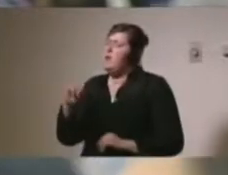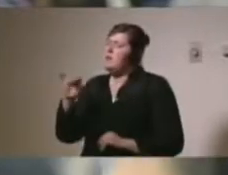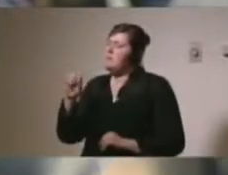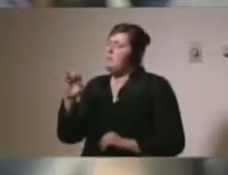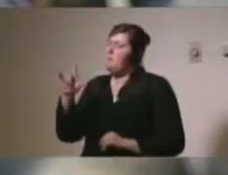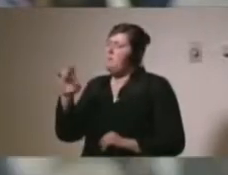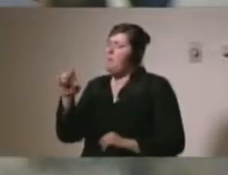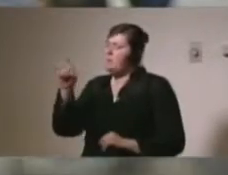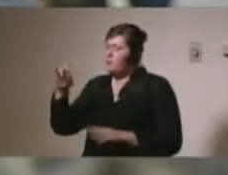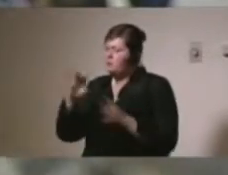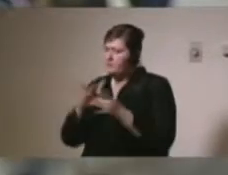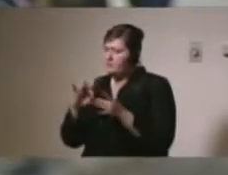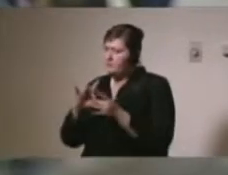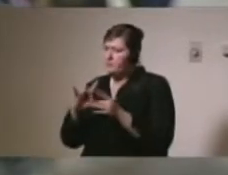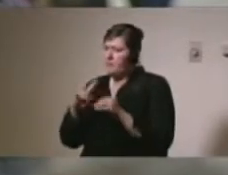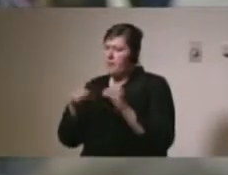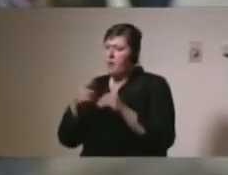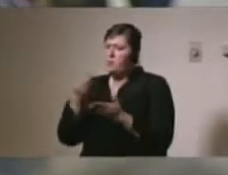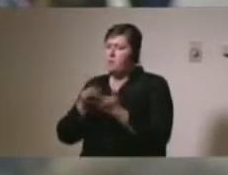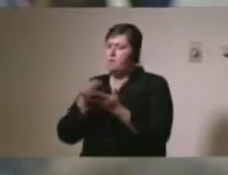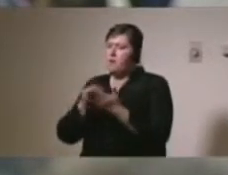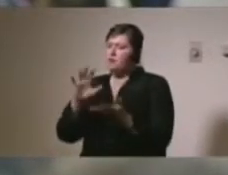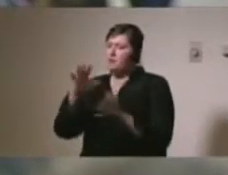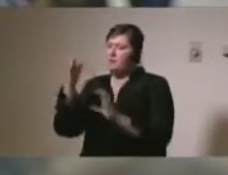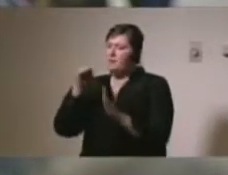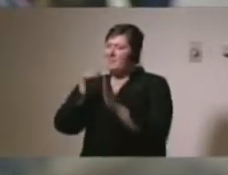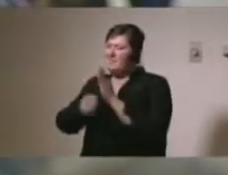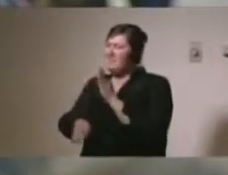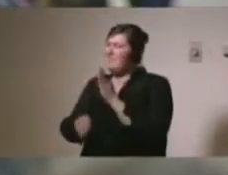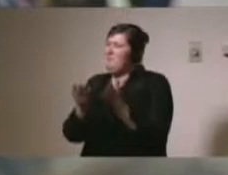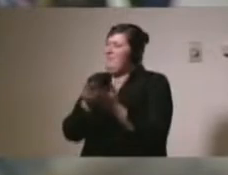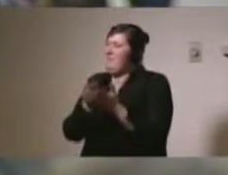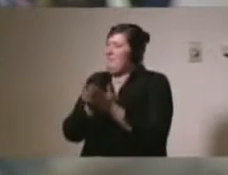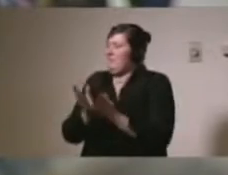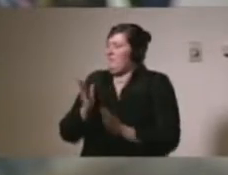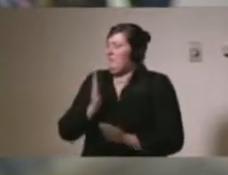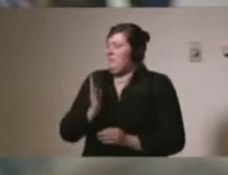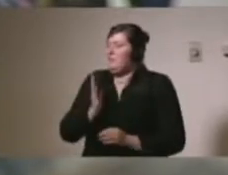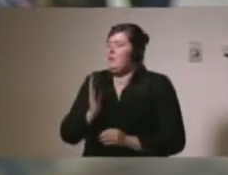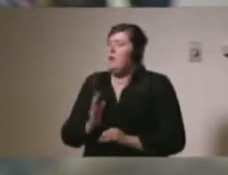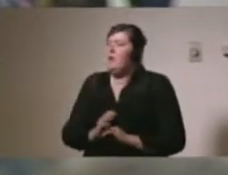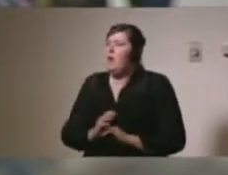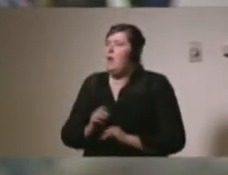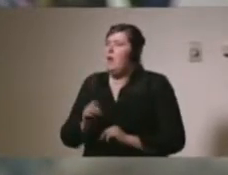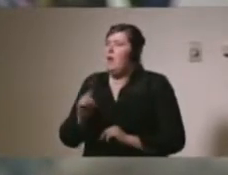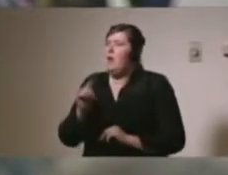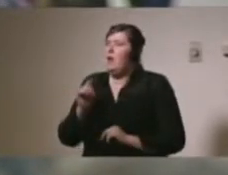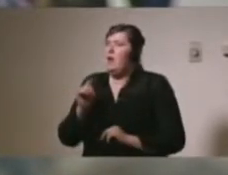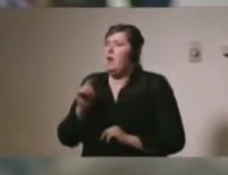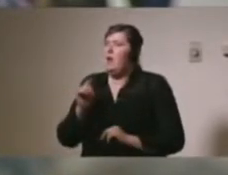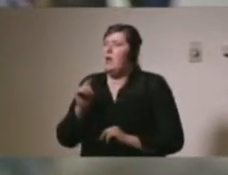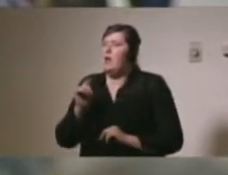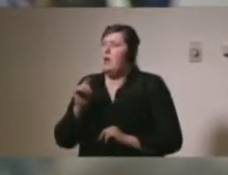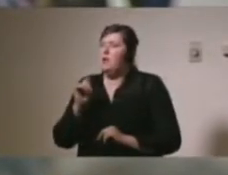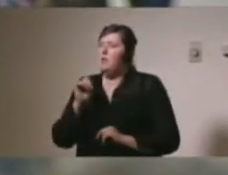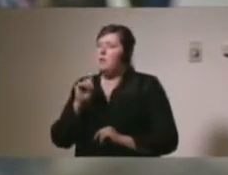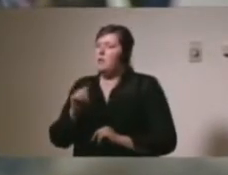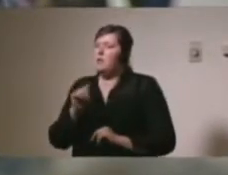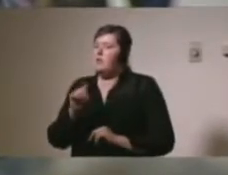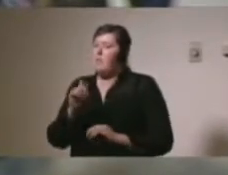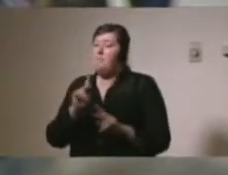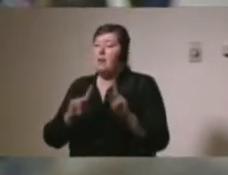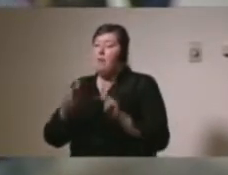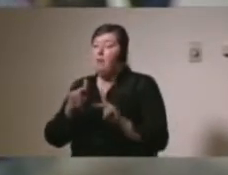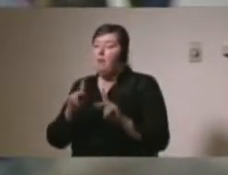the financial crisis that had gone on, the impacts that were experienced by probably the most